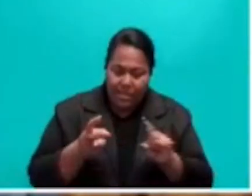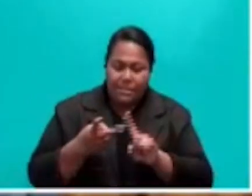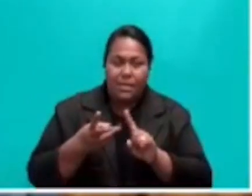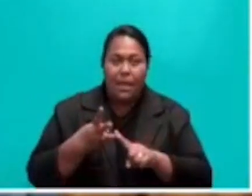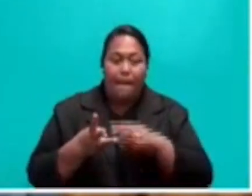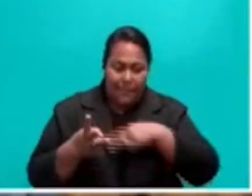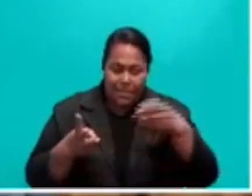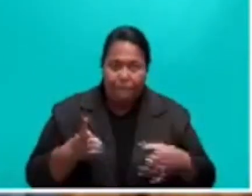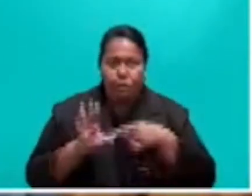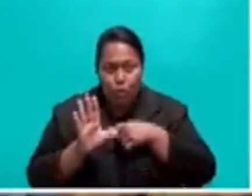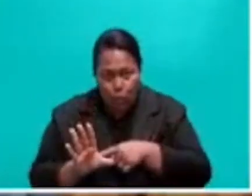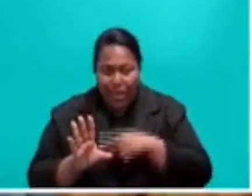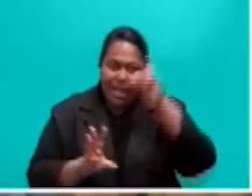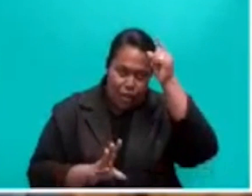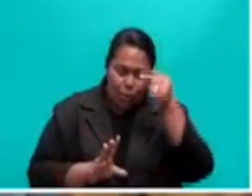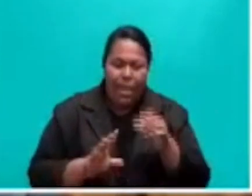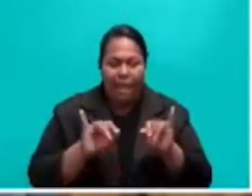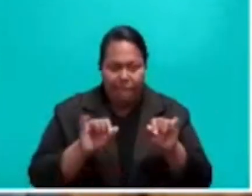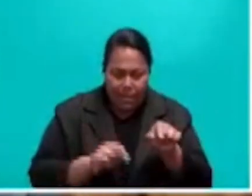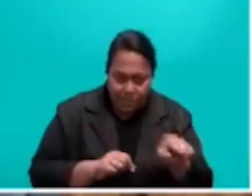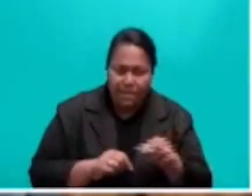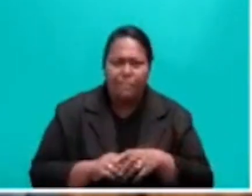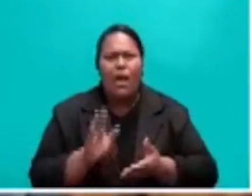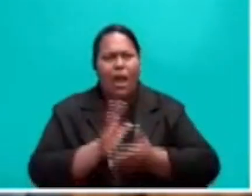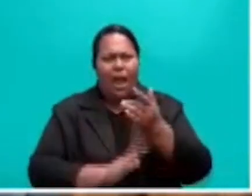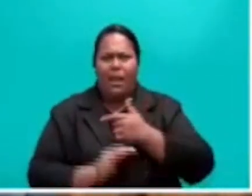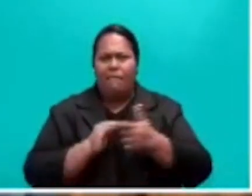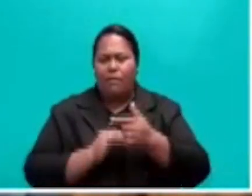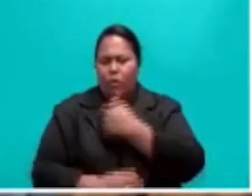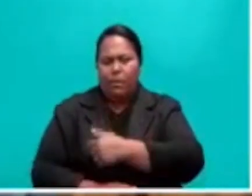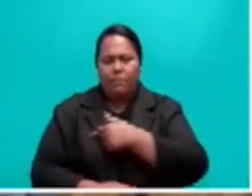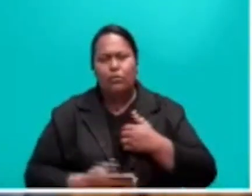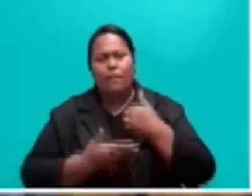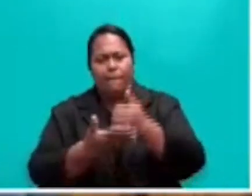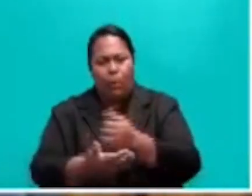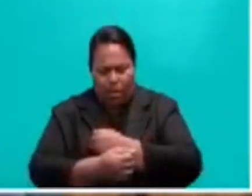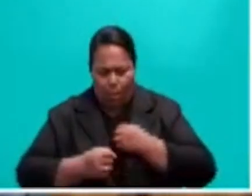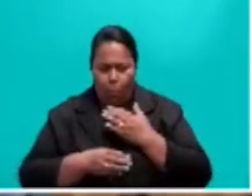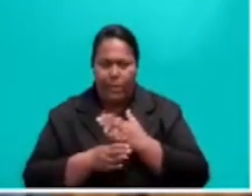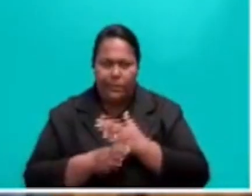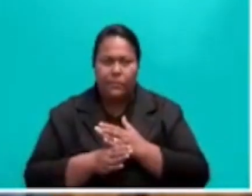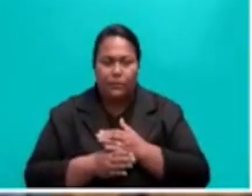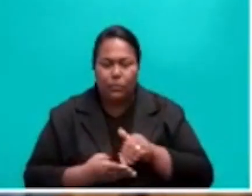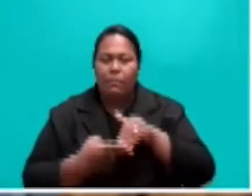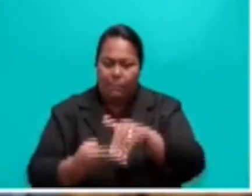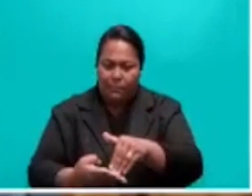Honourable Minister for Toke Affairs for the high level of commitment towards the support of our efforts to help this